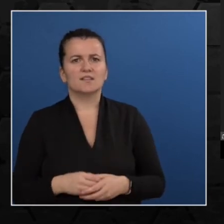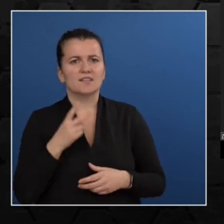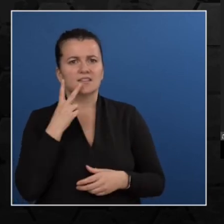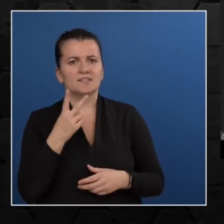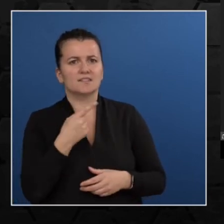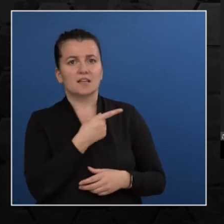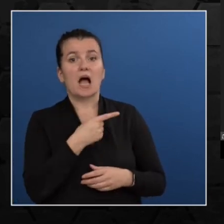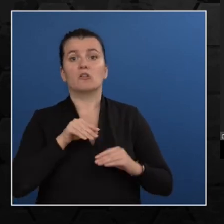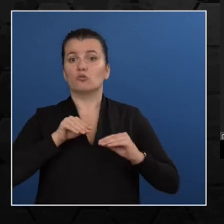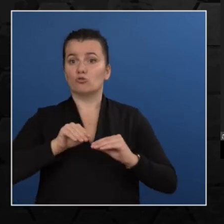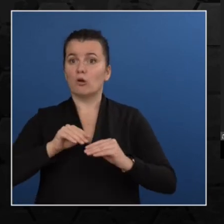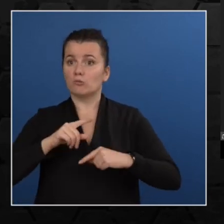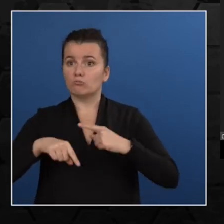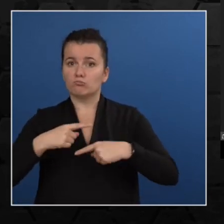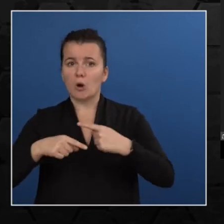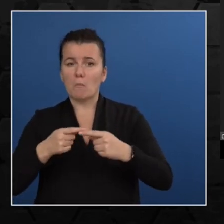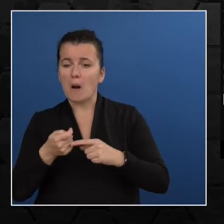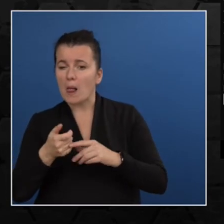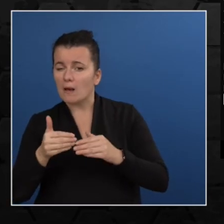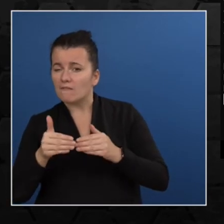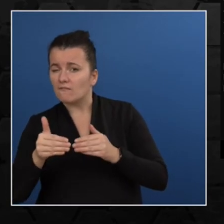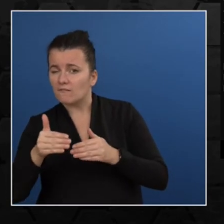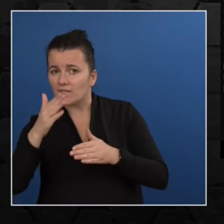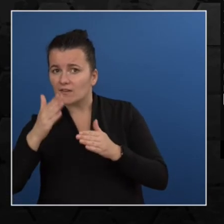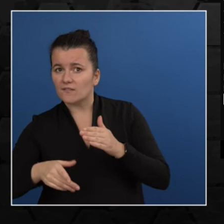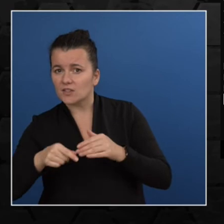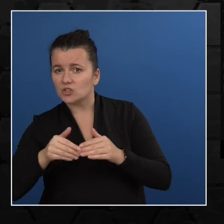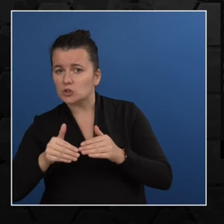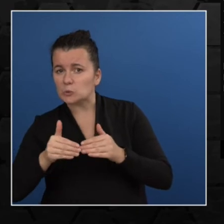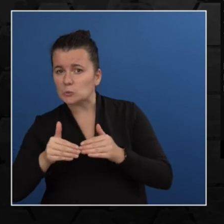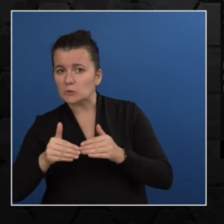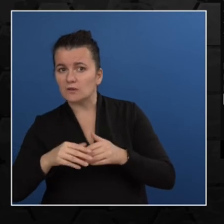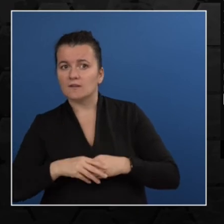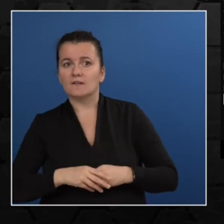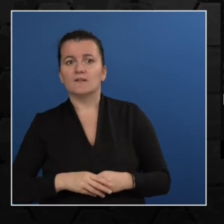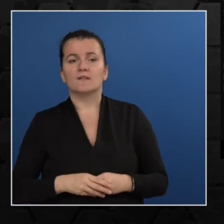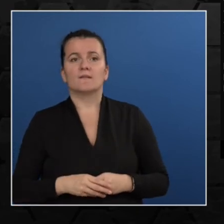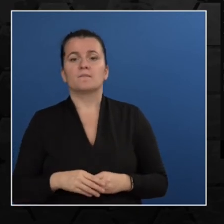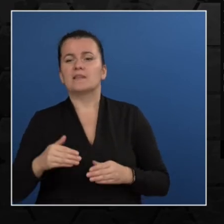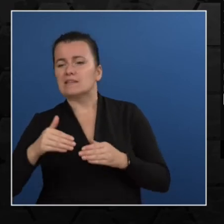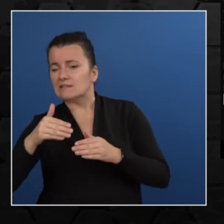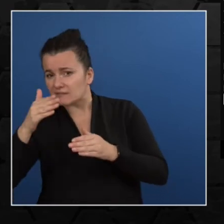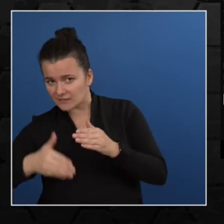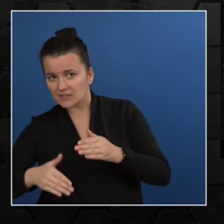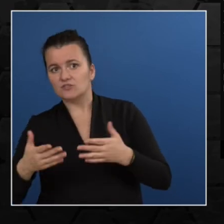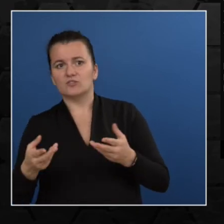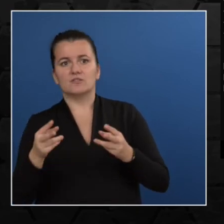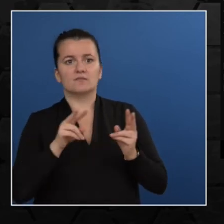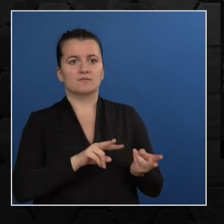done. Whilst I'm showing you this one, we're waiting for this one.